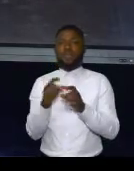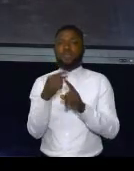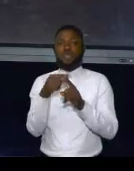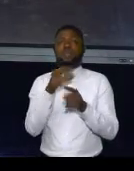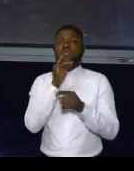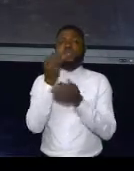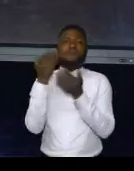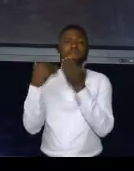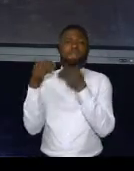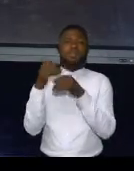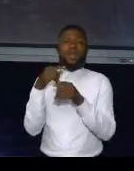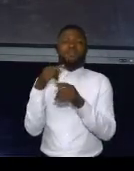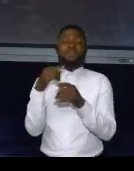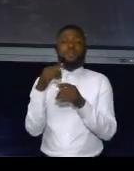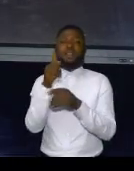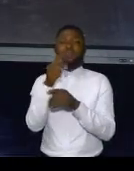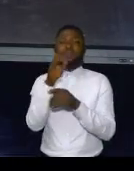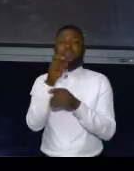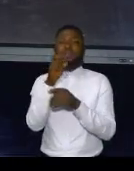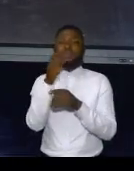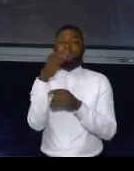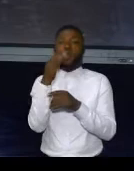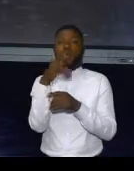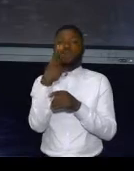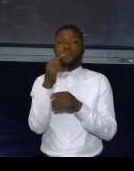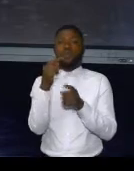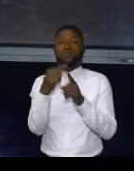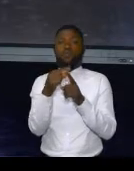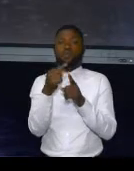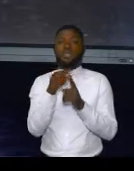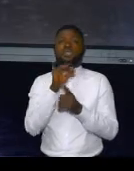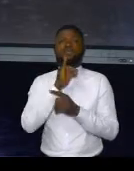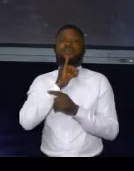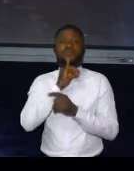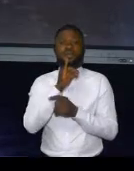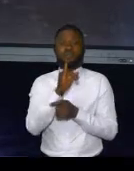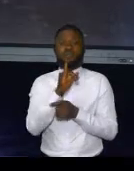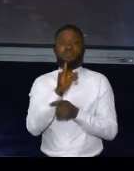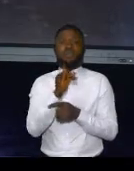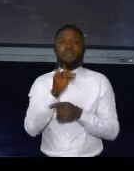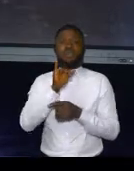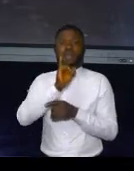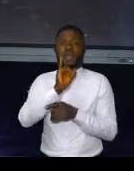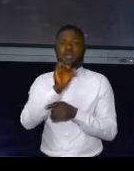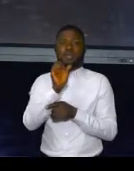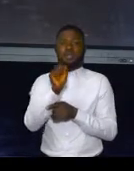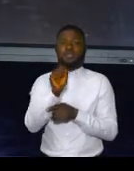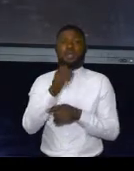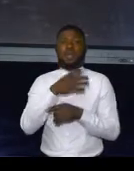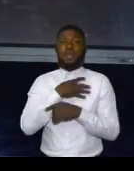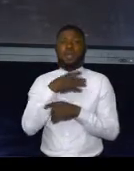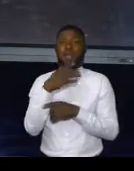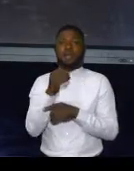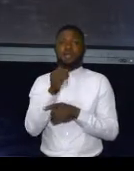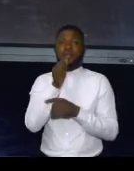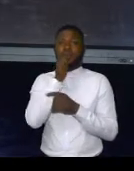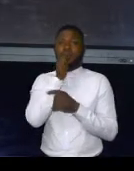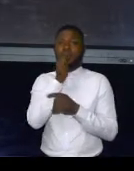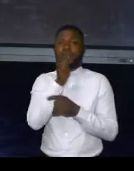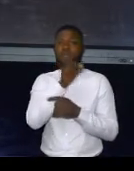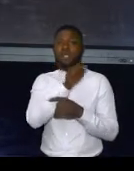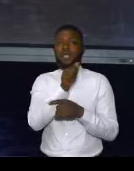It is the past tense of the word is. Was is the past tense of the word is, is.